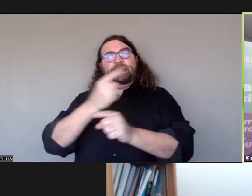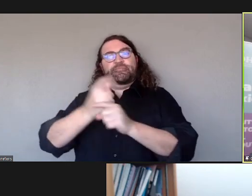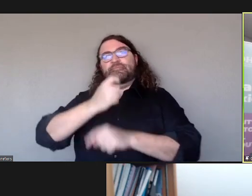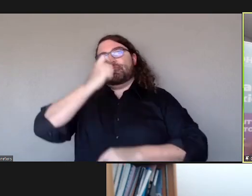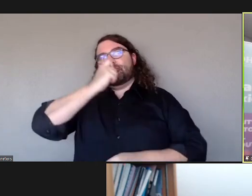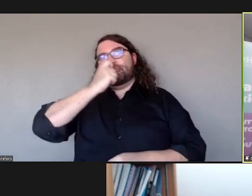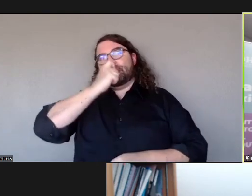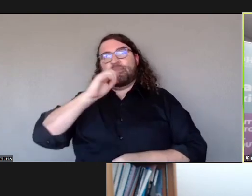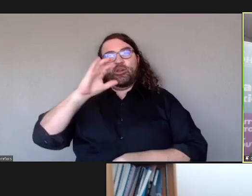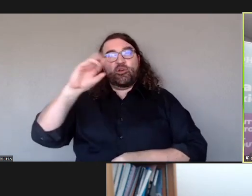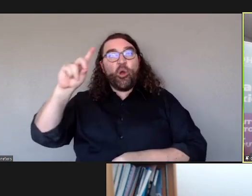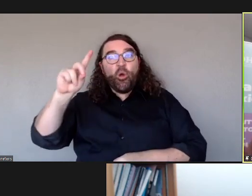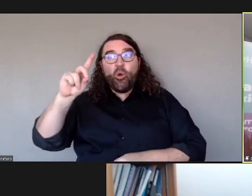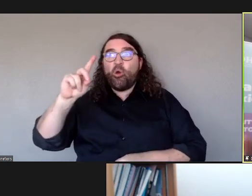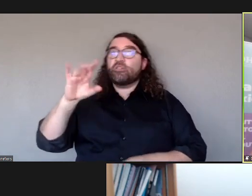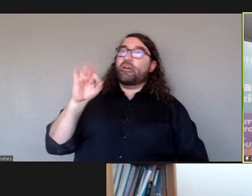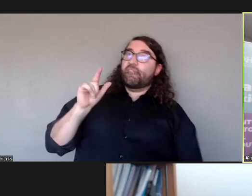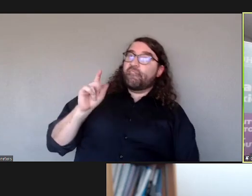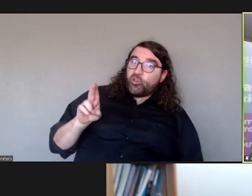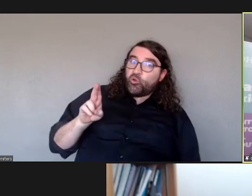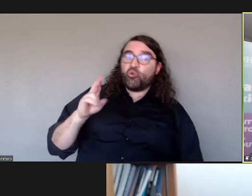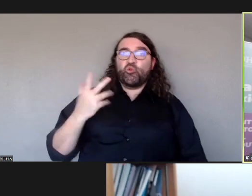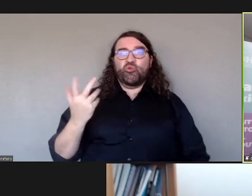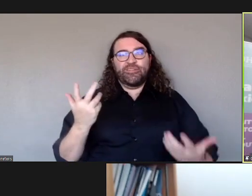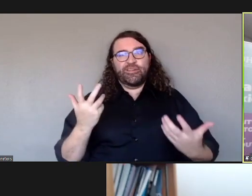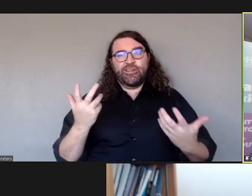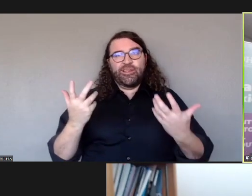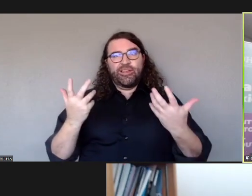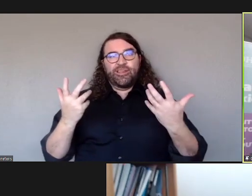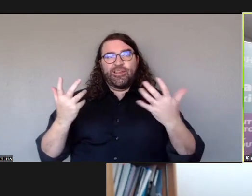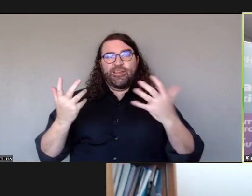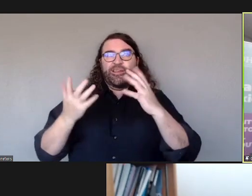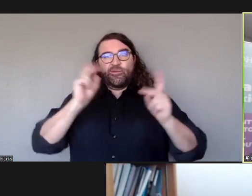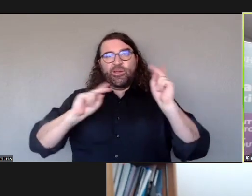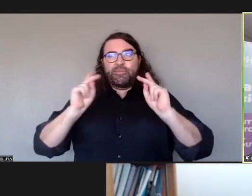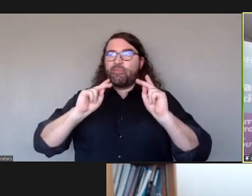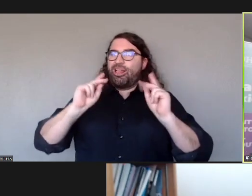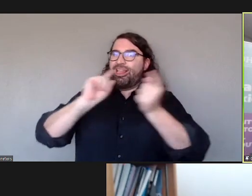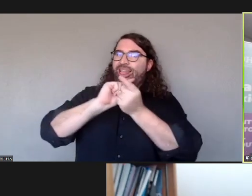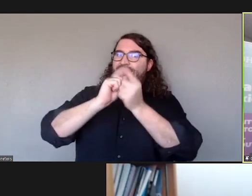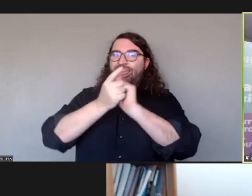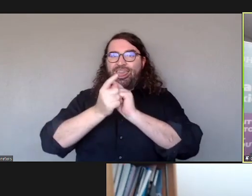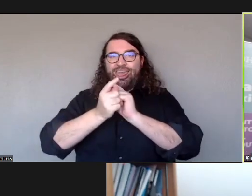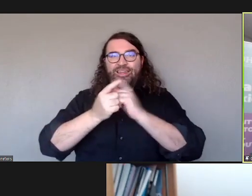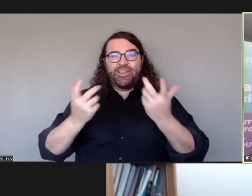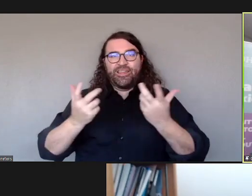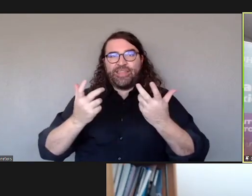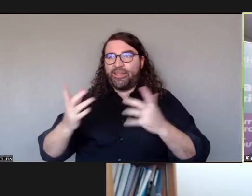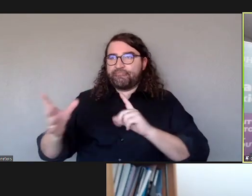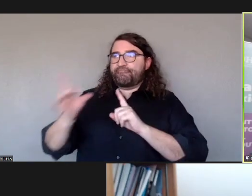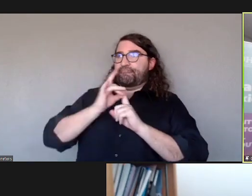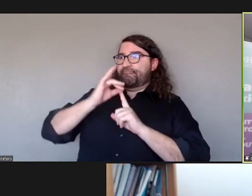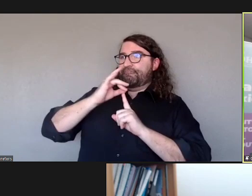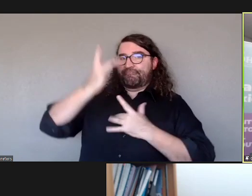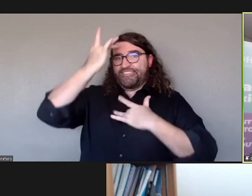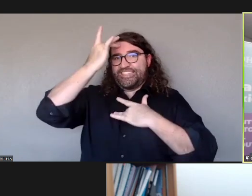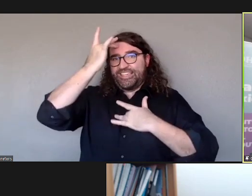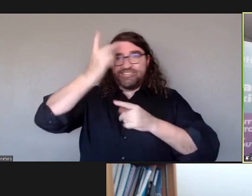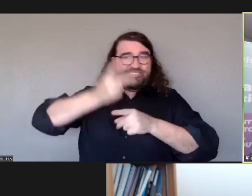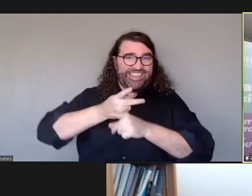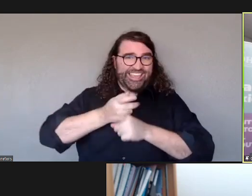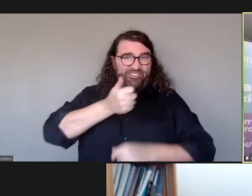with influenza, where we evolve and people take care of themselves. If we get down to